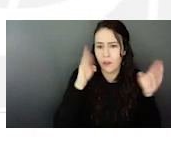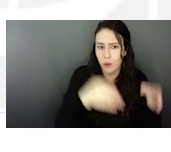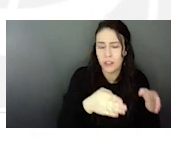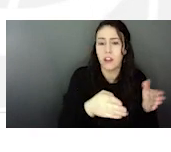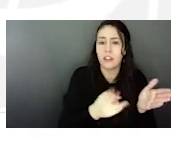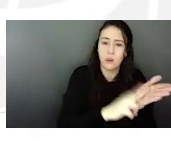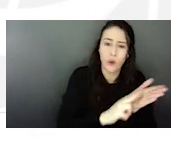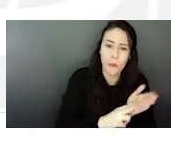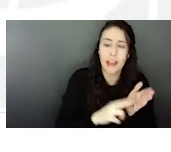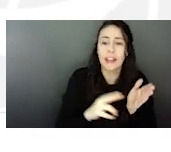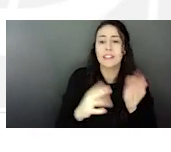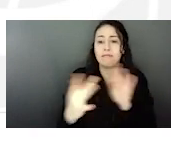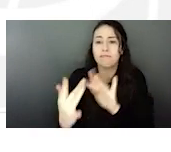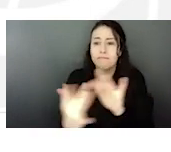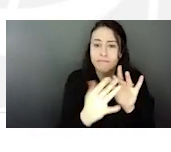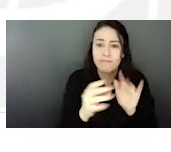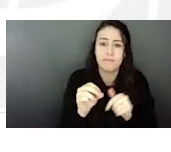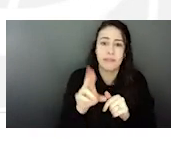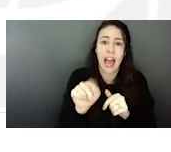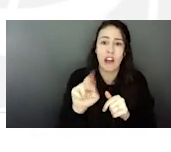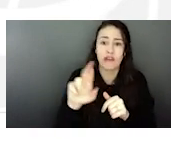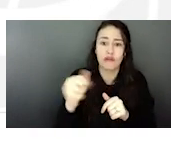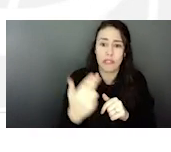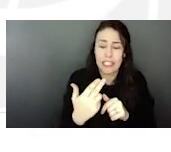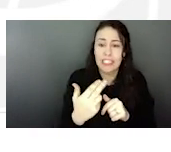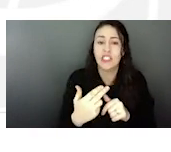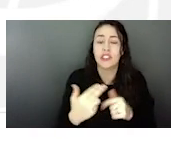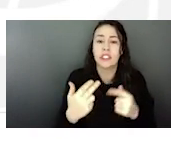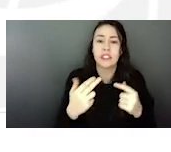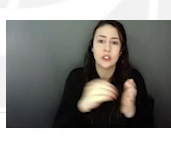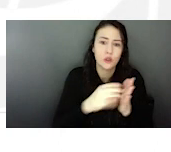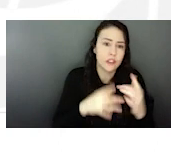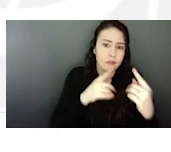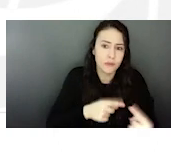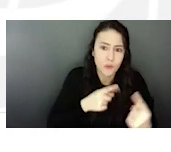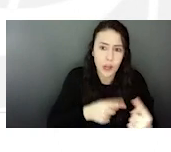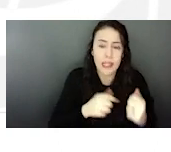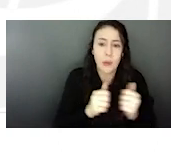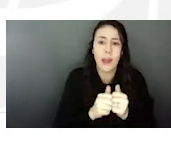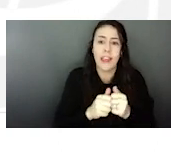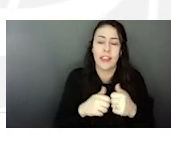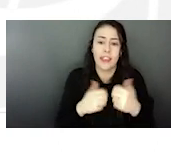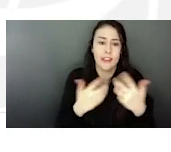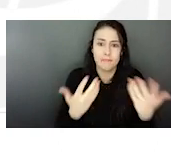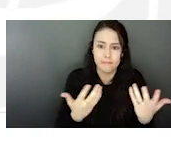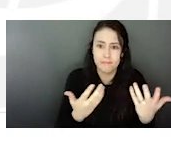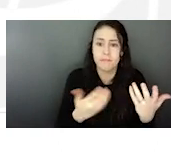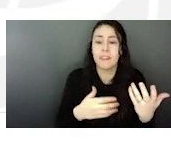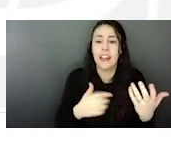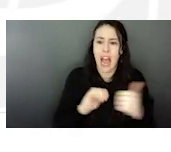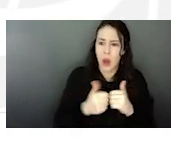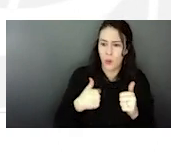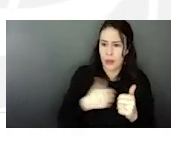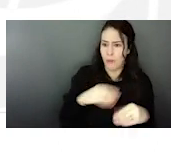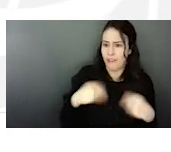out, what are students grappling with as they're trying to decide whether or not they re-engage with us? How do we provide them the information that